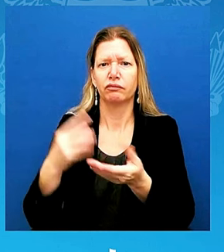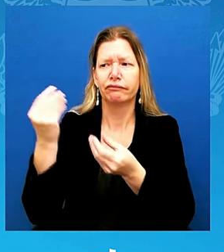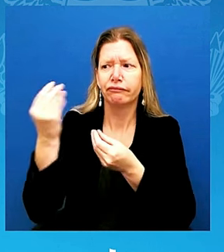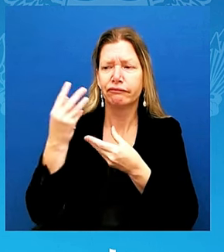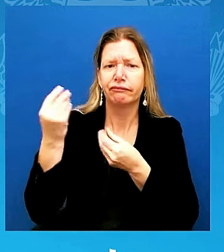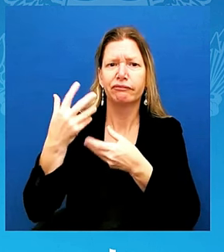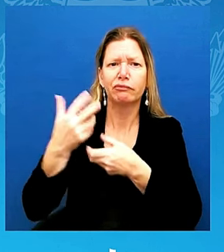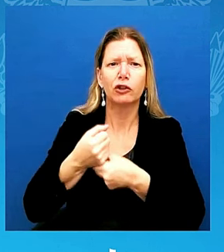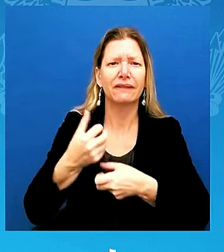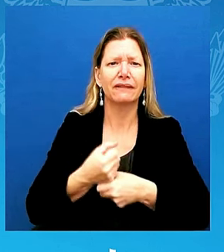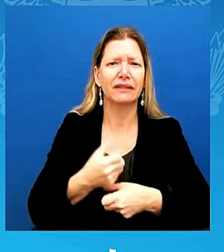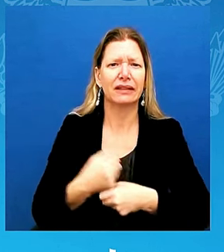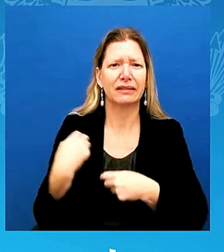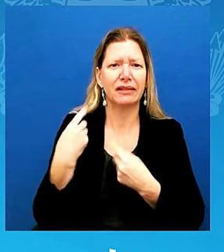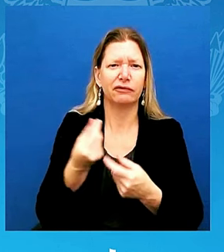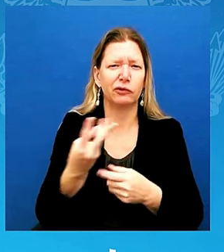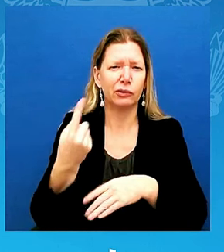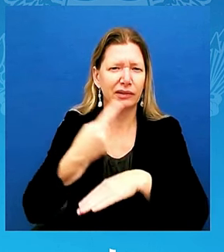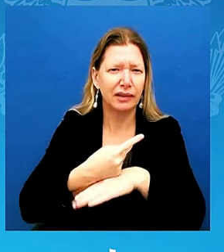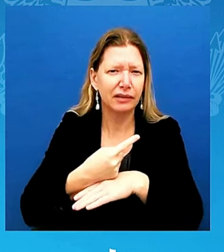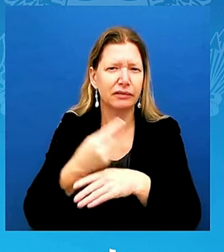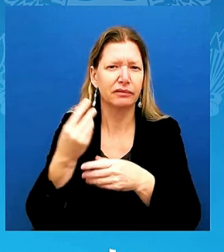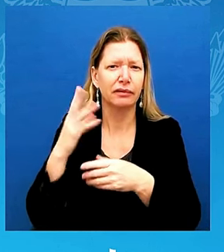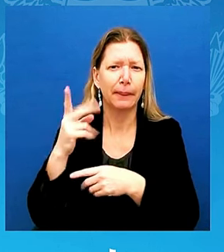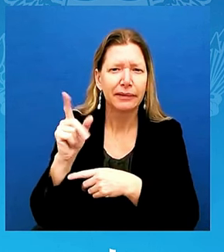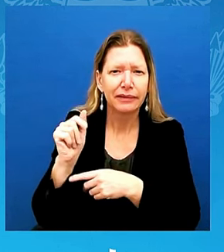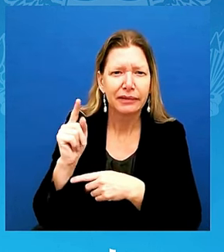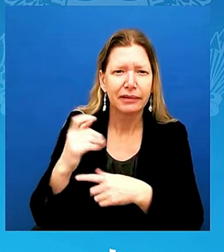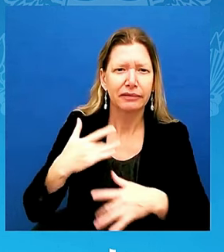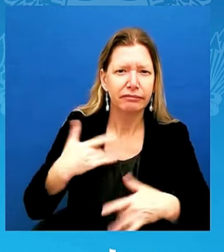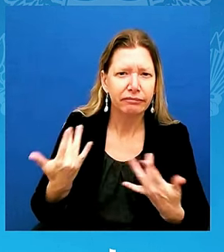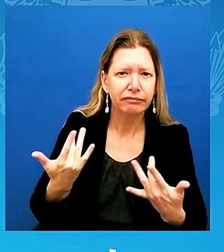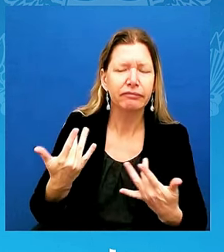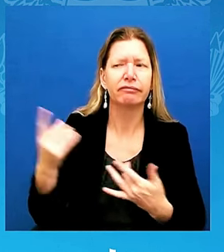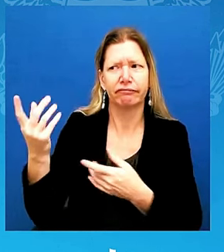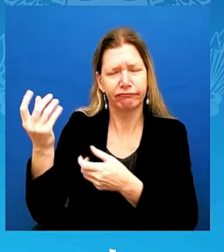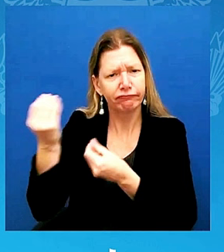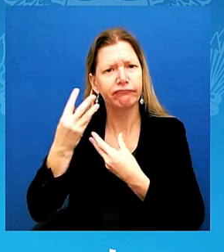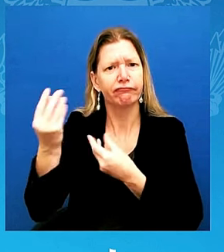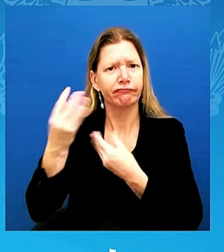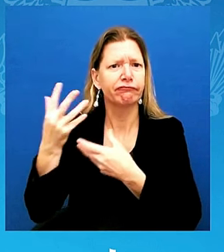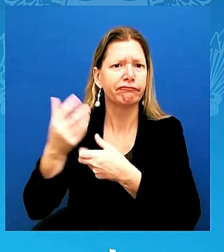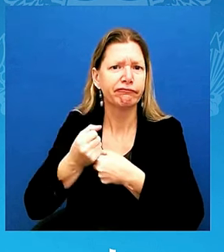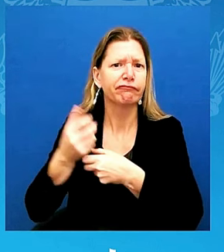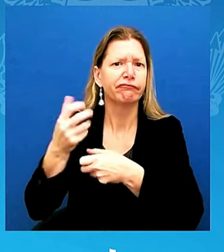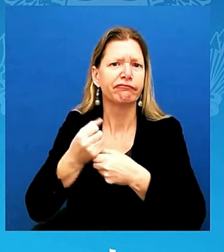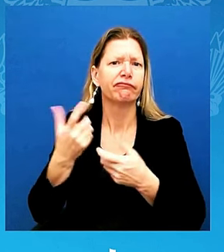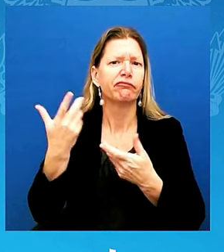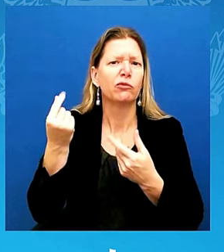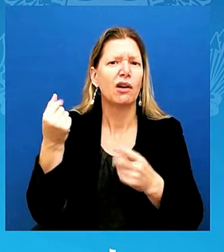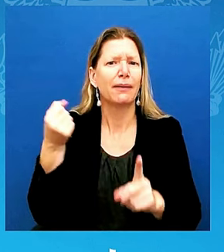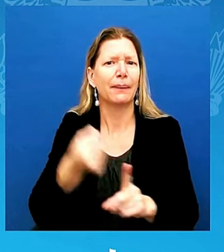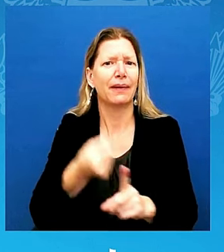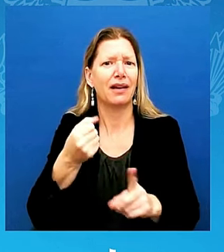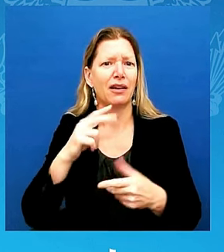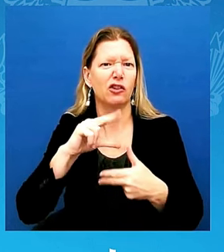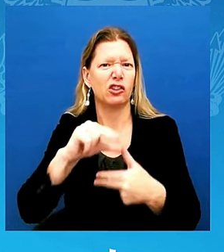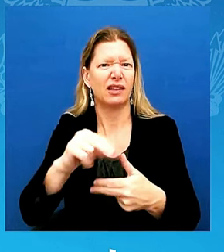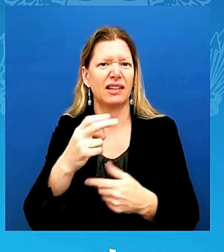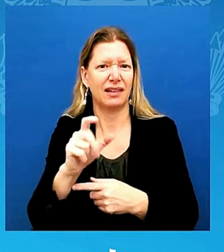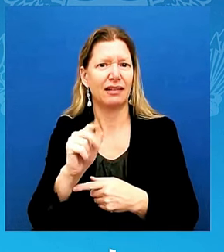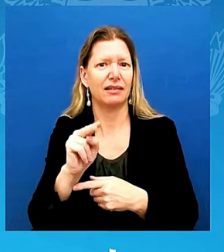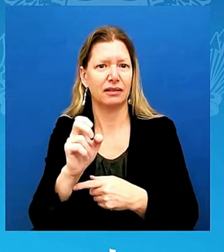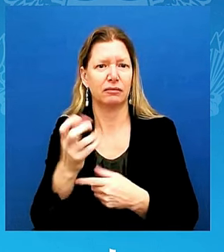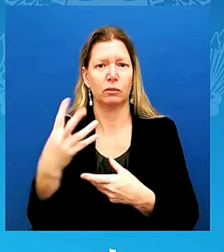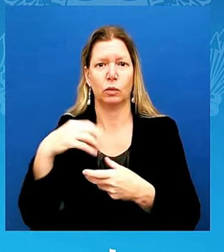have received regular briefings on the impact of Hurricane Helene, including from Administrator Criswell. And over the past 24 hours, I